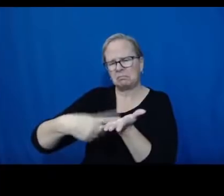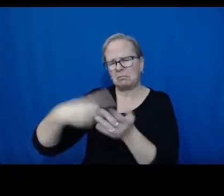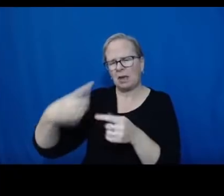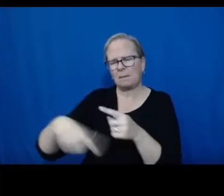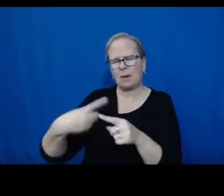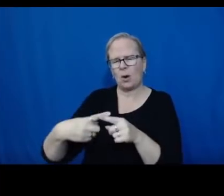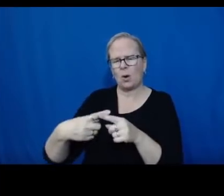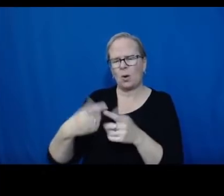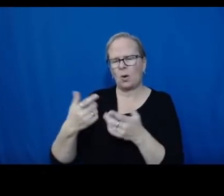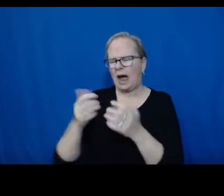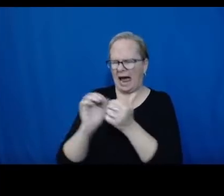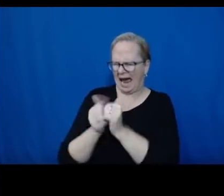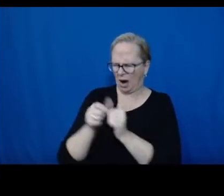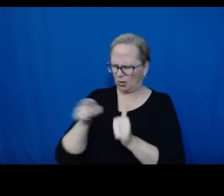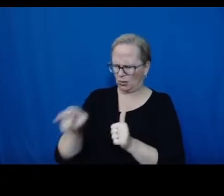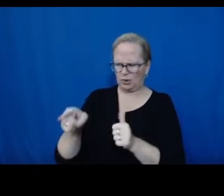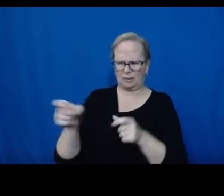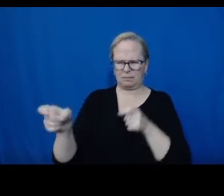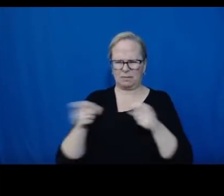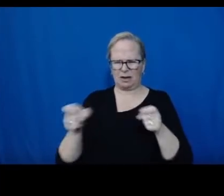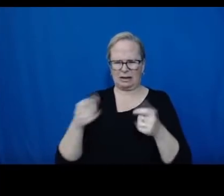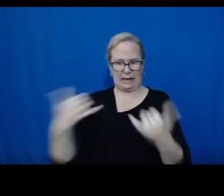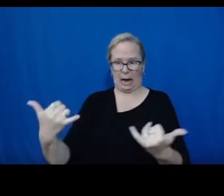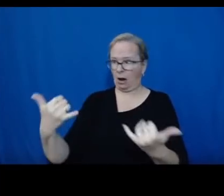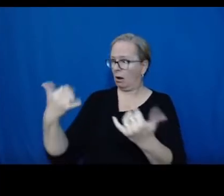is, what it's like, what you're managing right now?